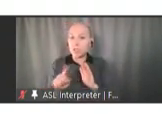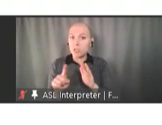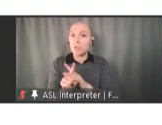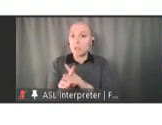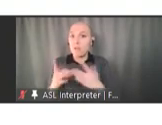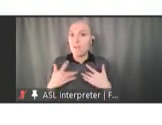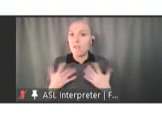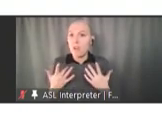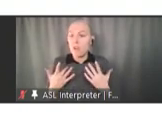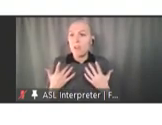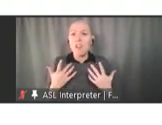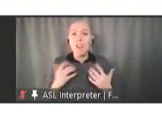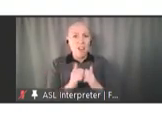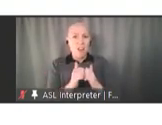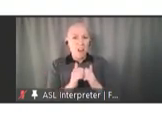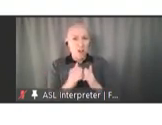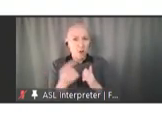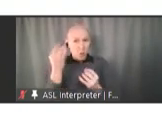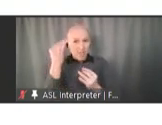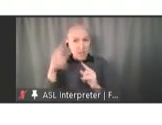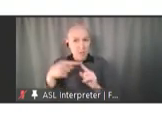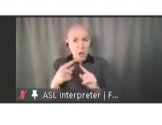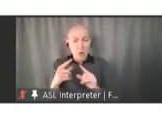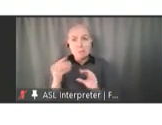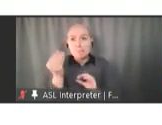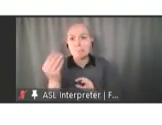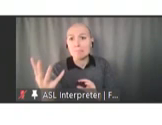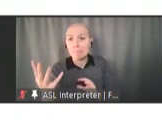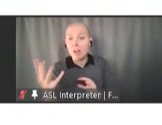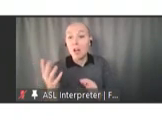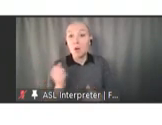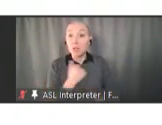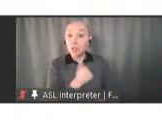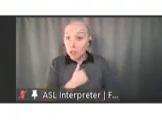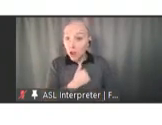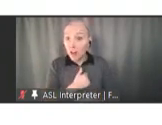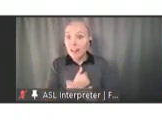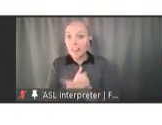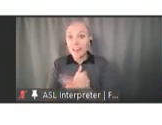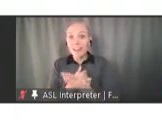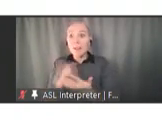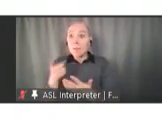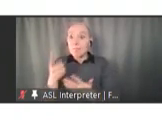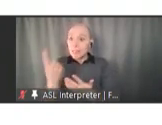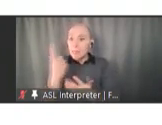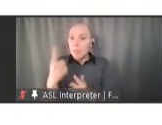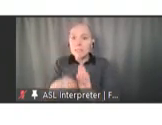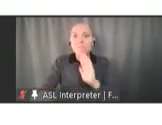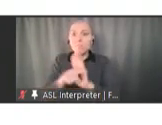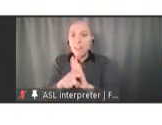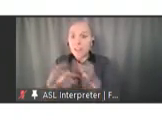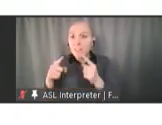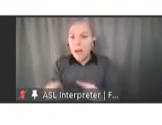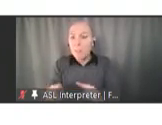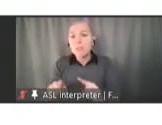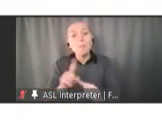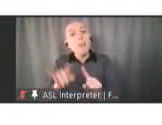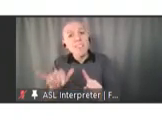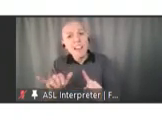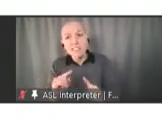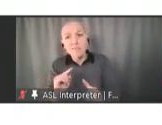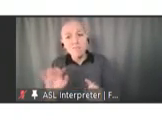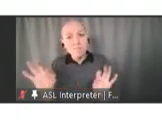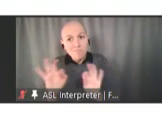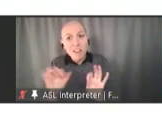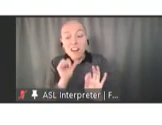you know, we're sorry this happened. This really isn't something that is serious in the grand scheme of things. We highly recommend that you consider a